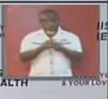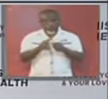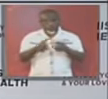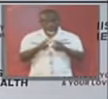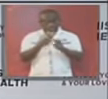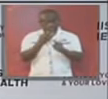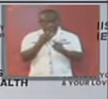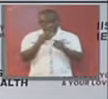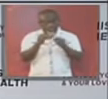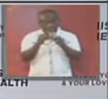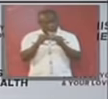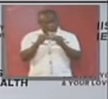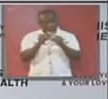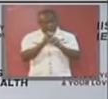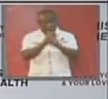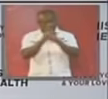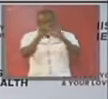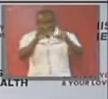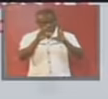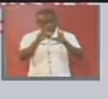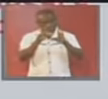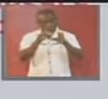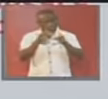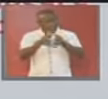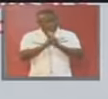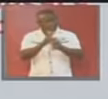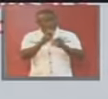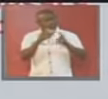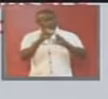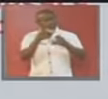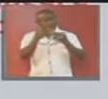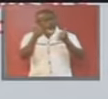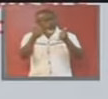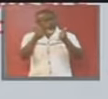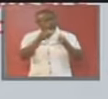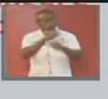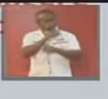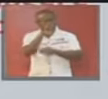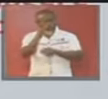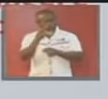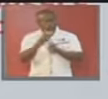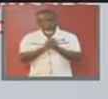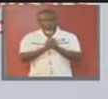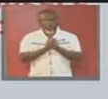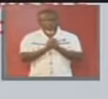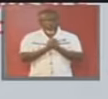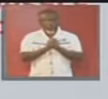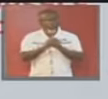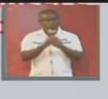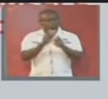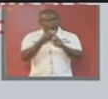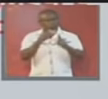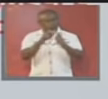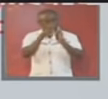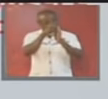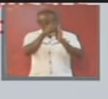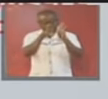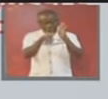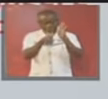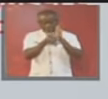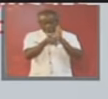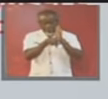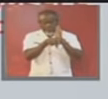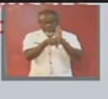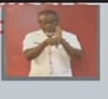you raise a very important topic. So from a policy perspective,